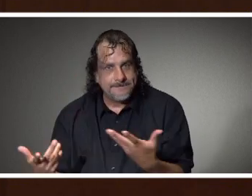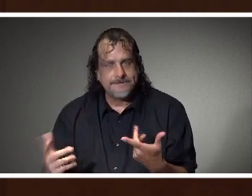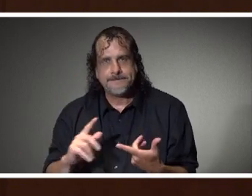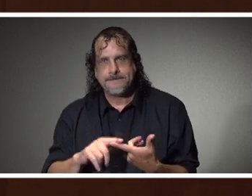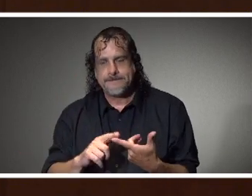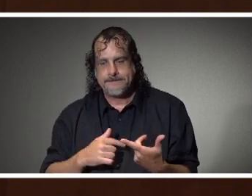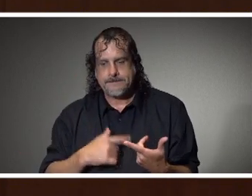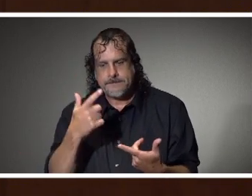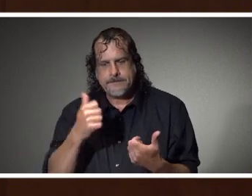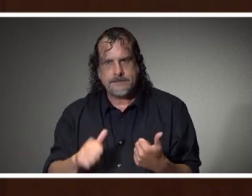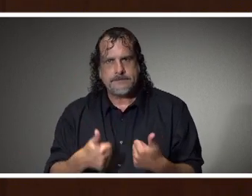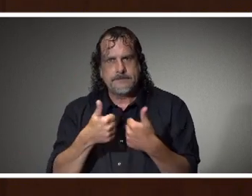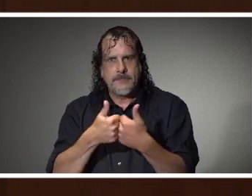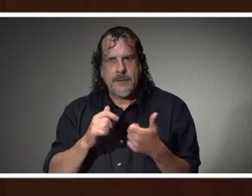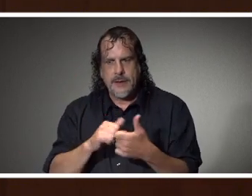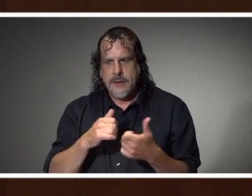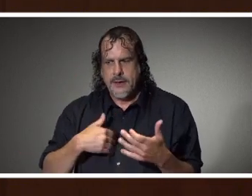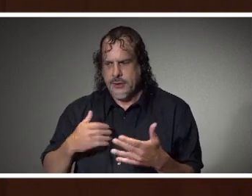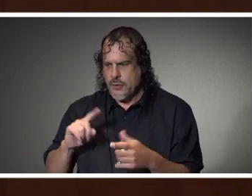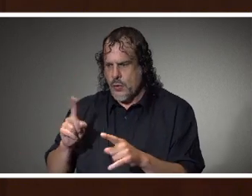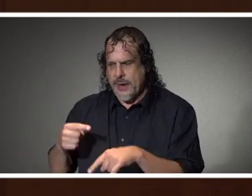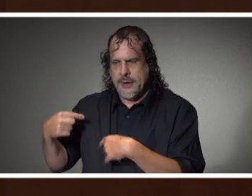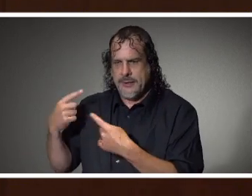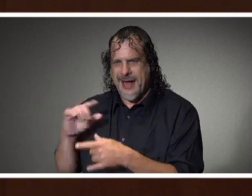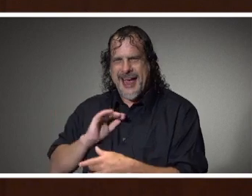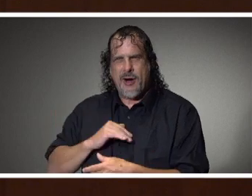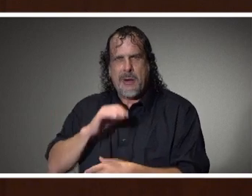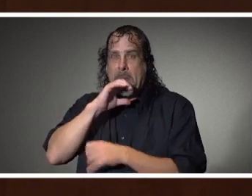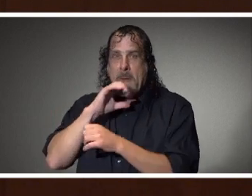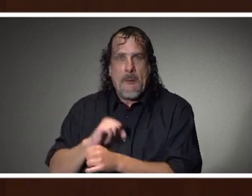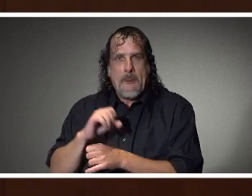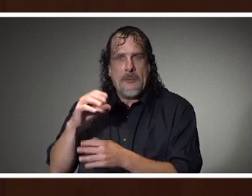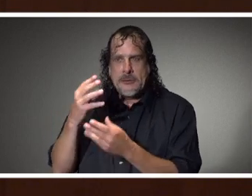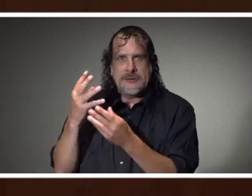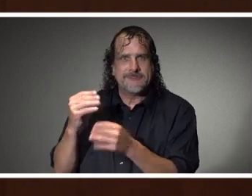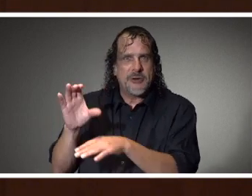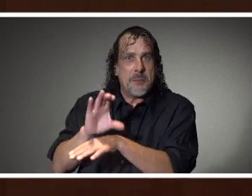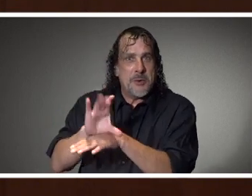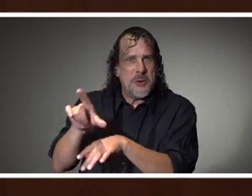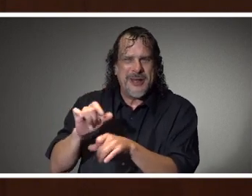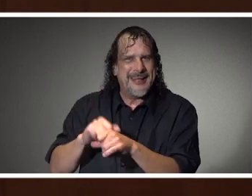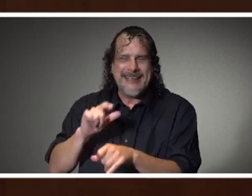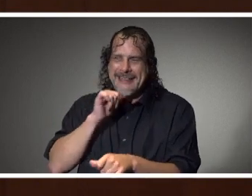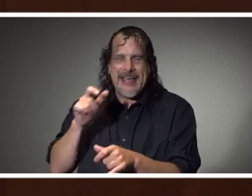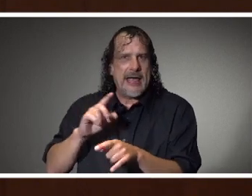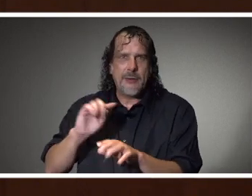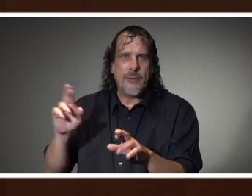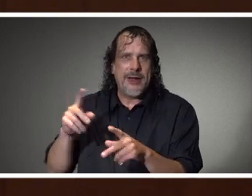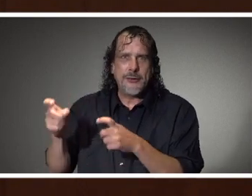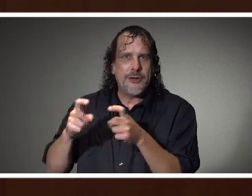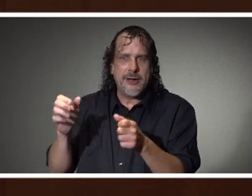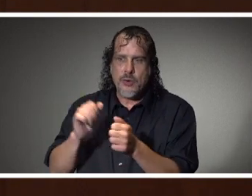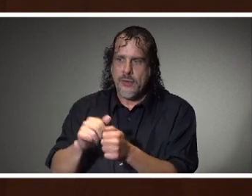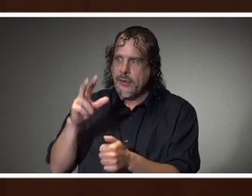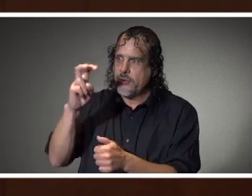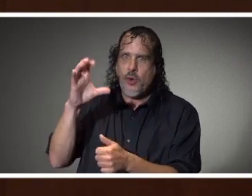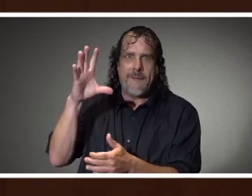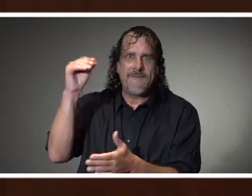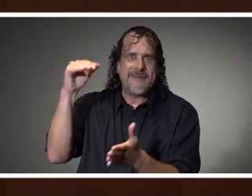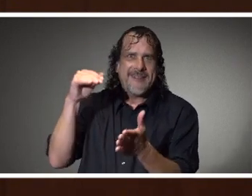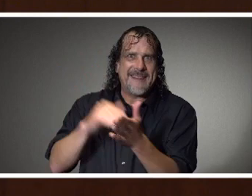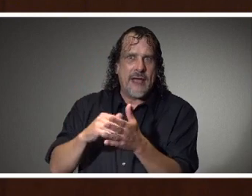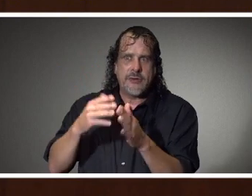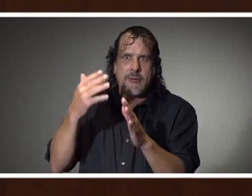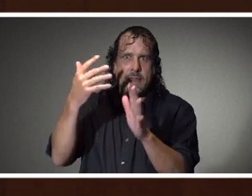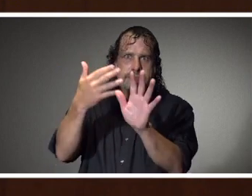are working with sort of a legacy software system that wasn't equipped to deal with 250,000 records. And each